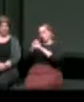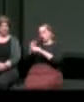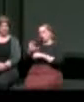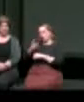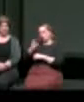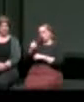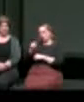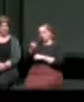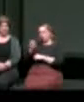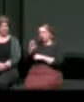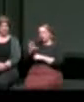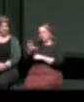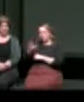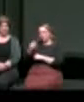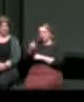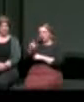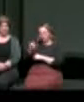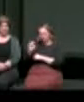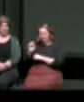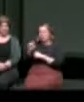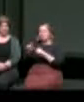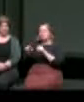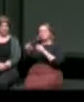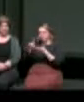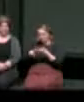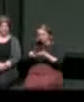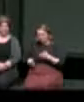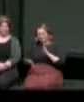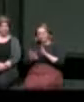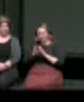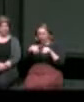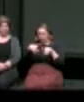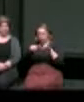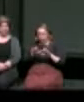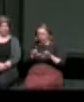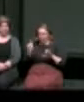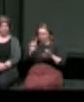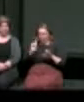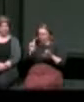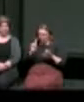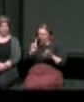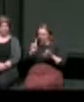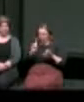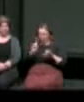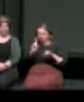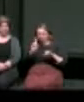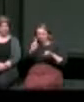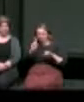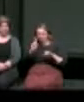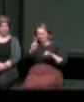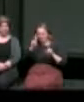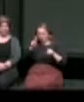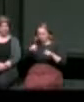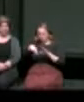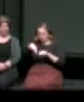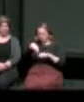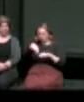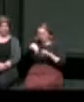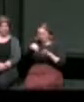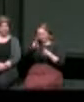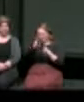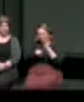Gintert. She researched this and was able to find the grave of the person that it was memorializing. So this is Charles P.